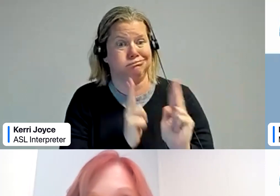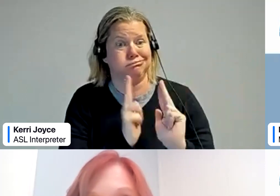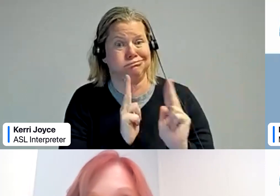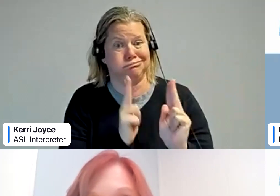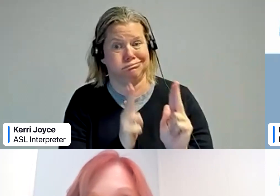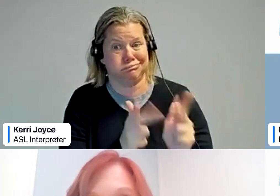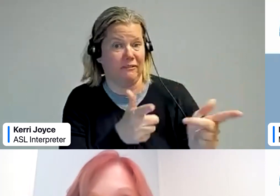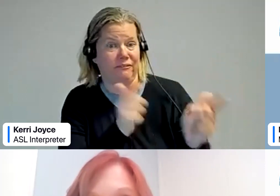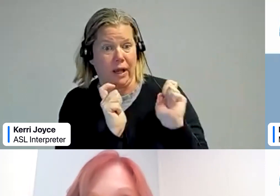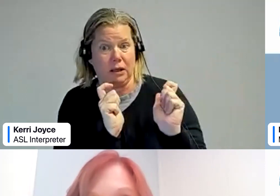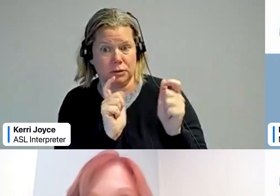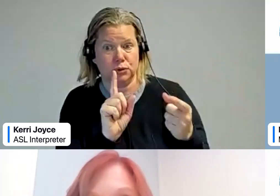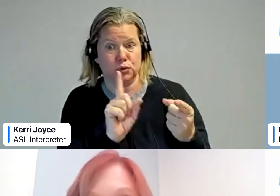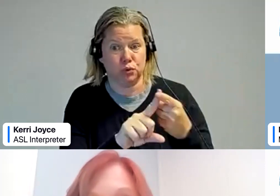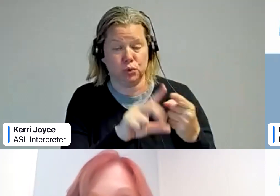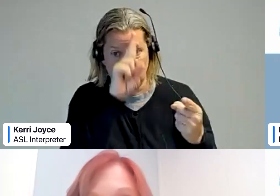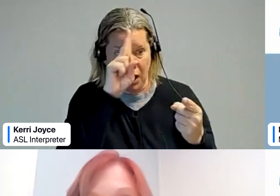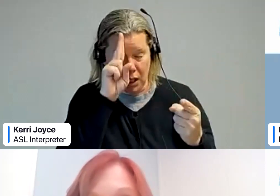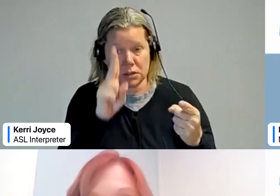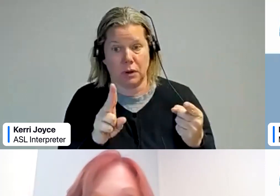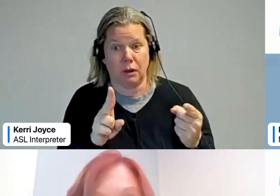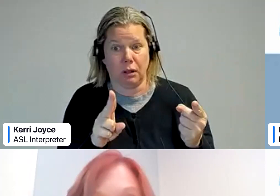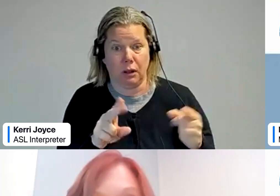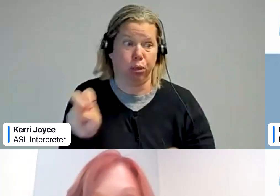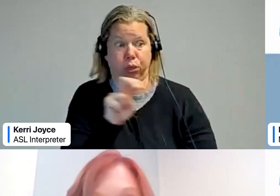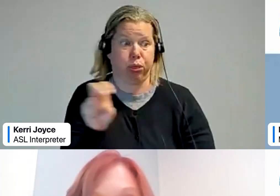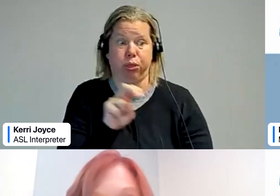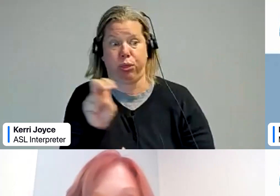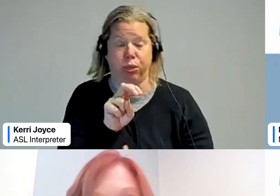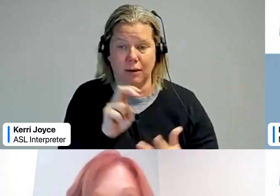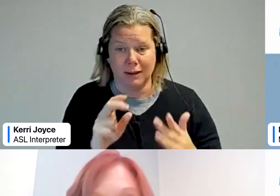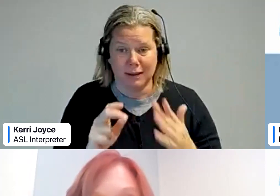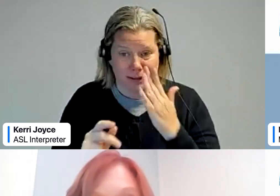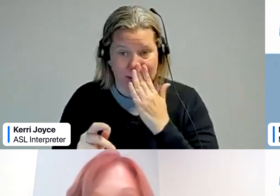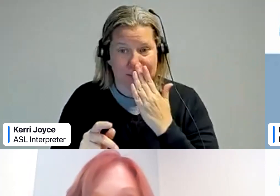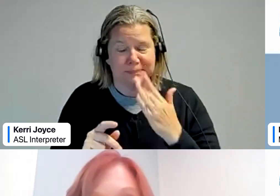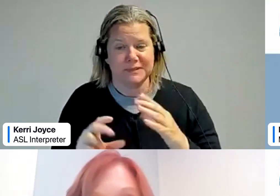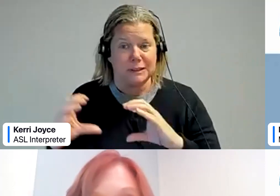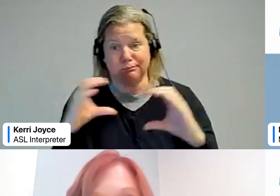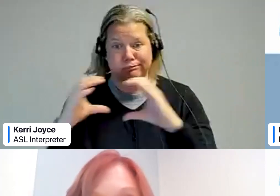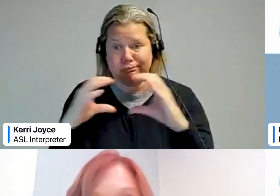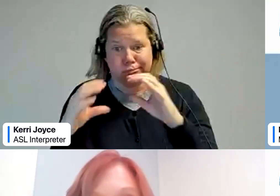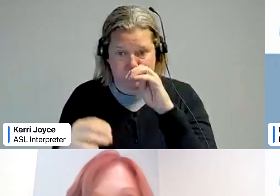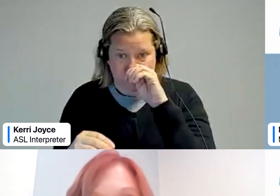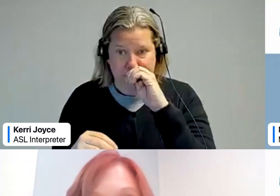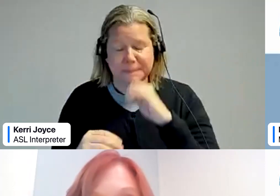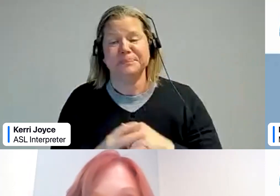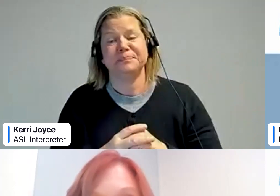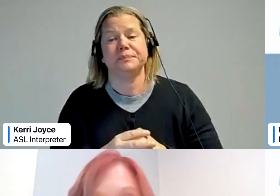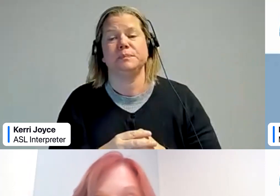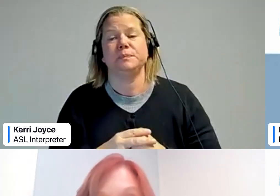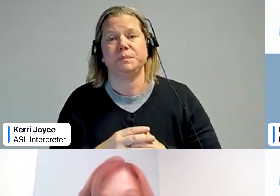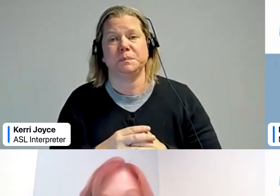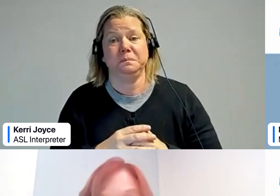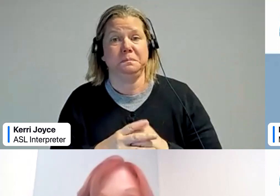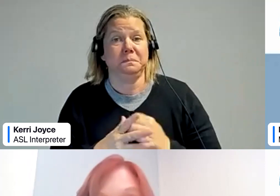to the hospital, and it's going to be quite possibly a bit of a violent ride, you know, kind of knocking about inside. And